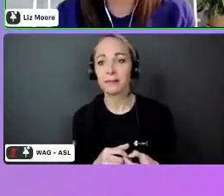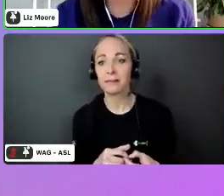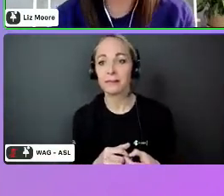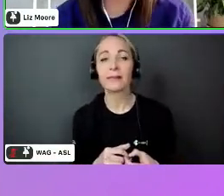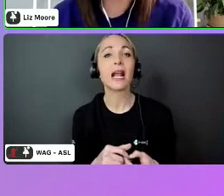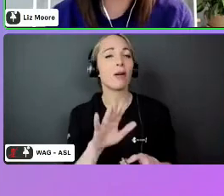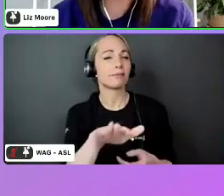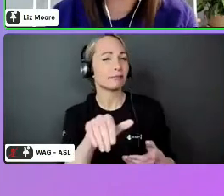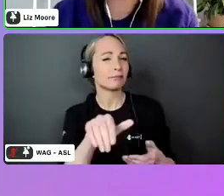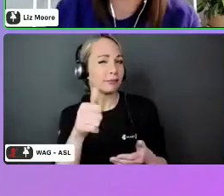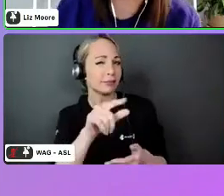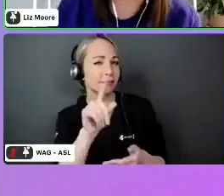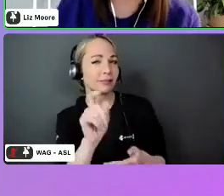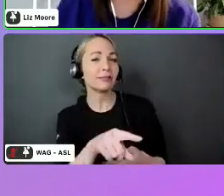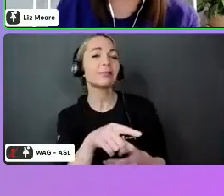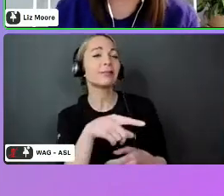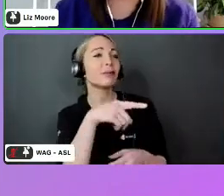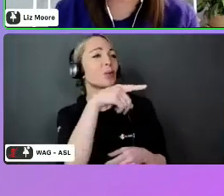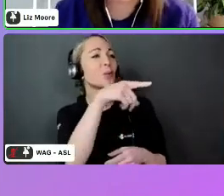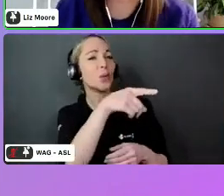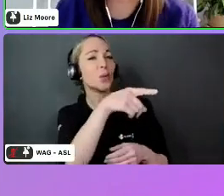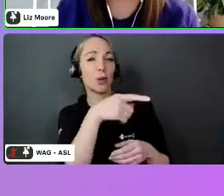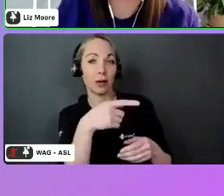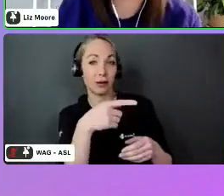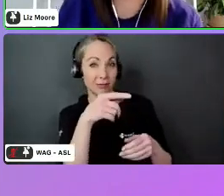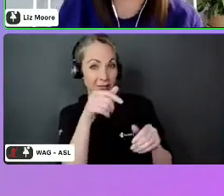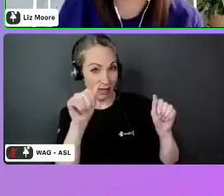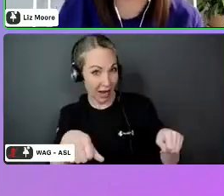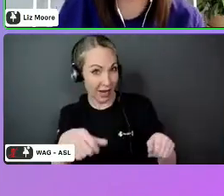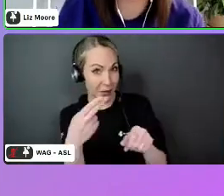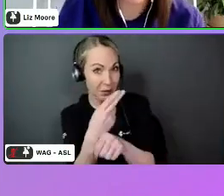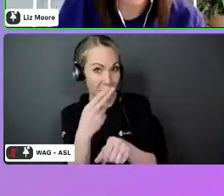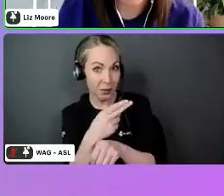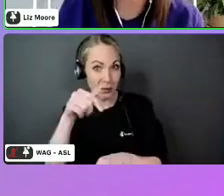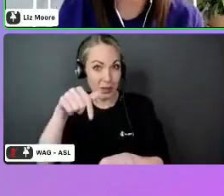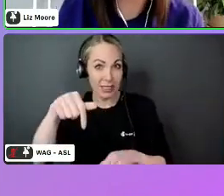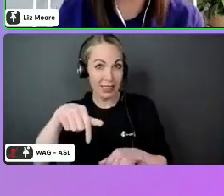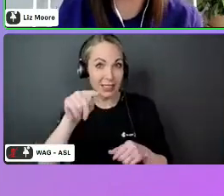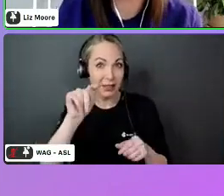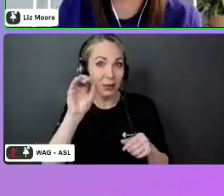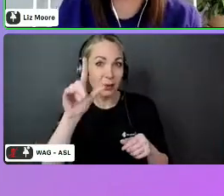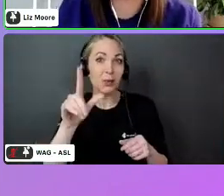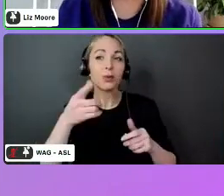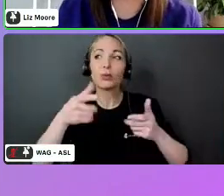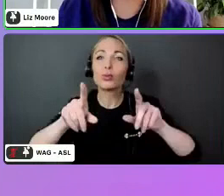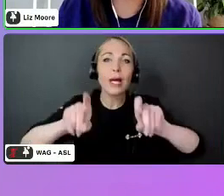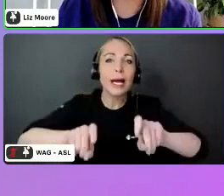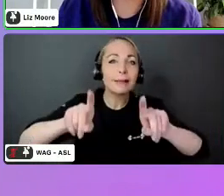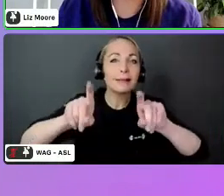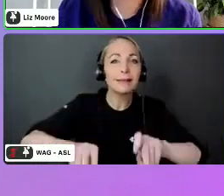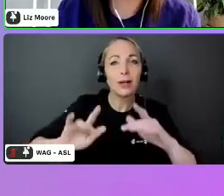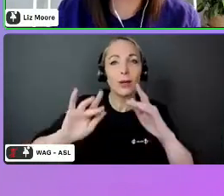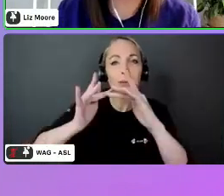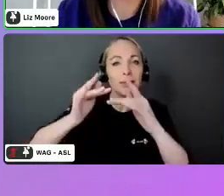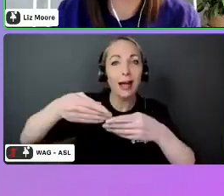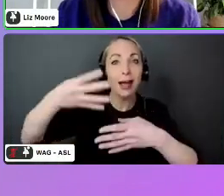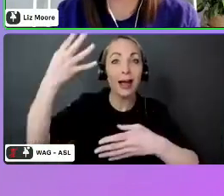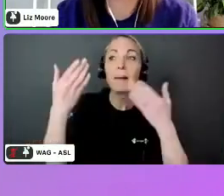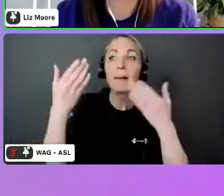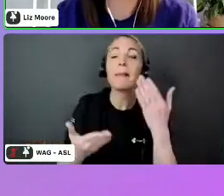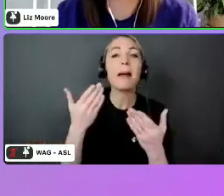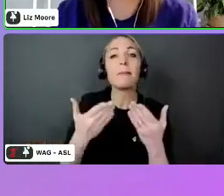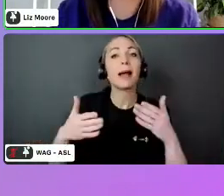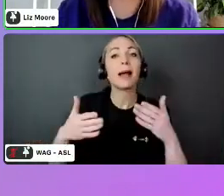What about using this tool to test systems that are not publicly available? How do you deal with any legal and security elements